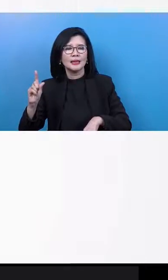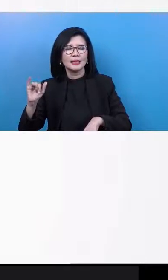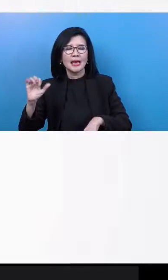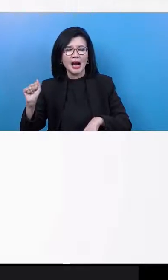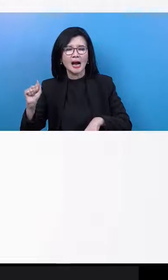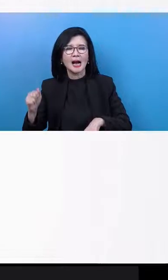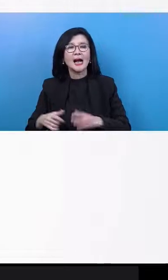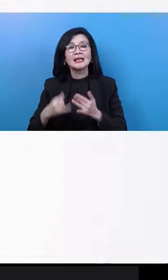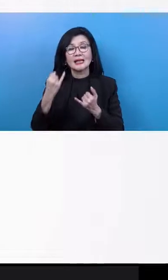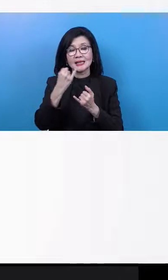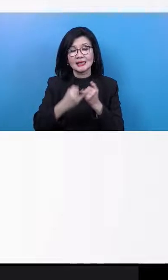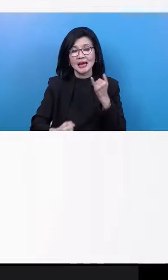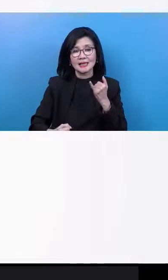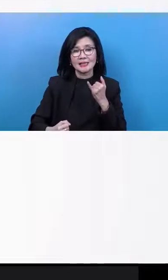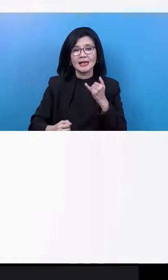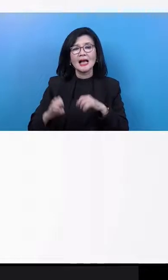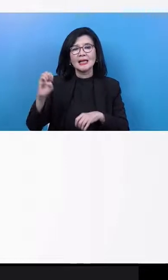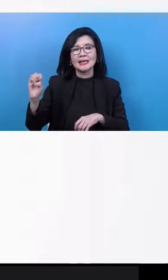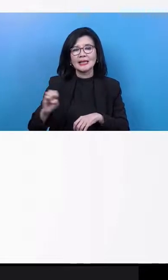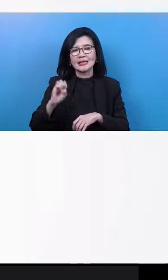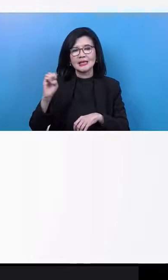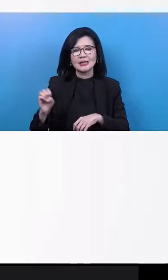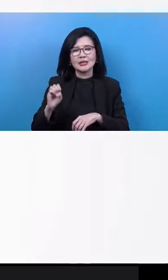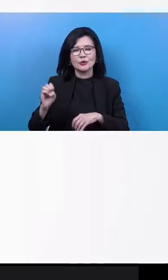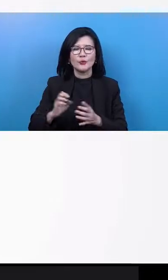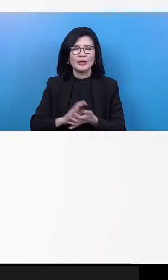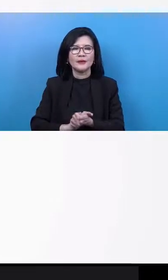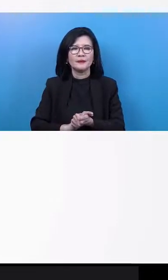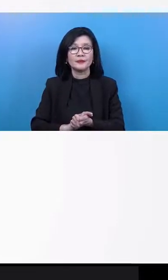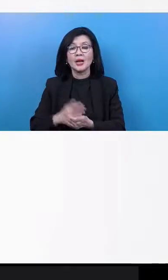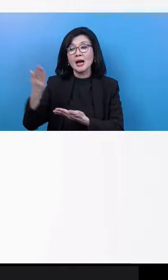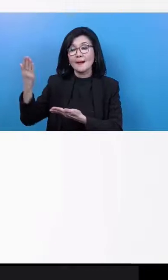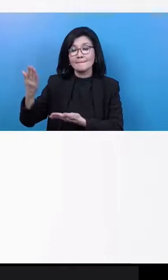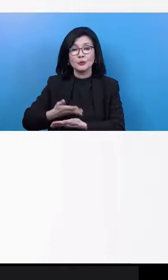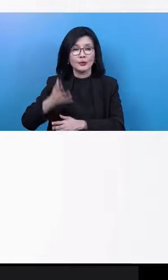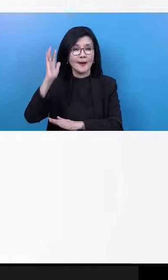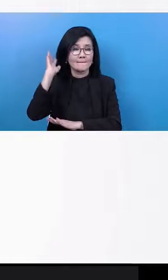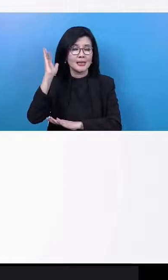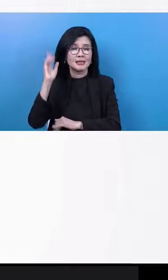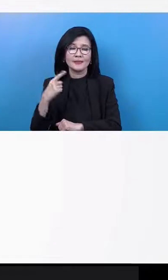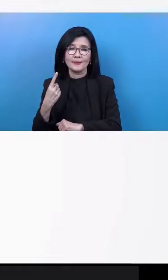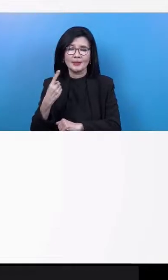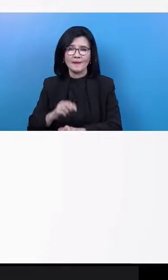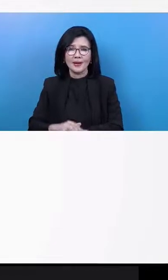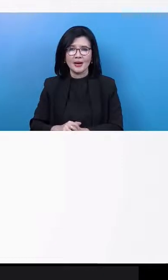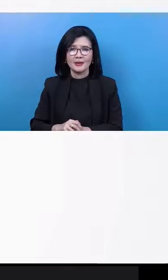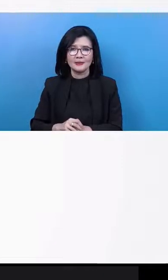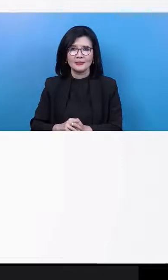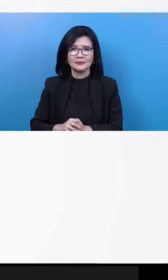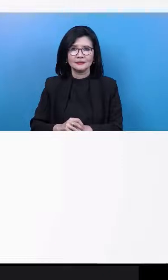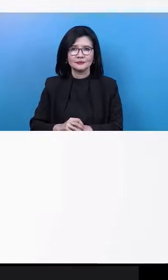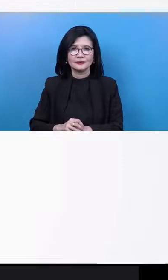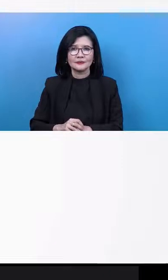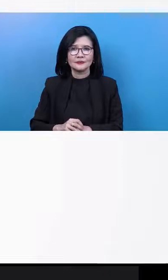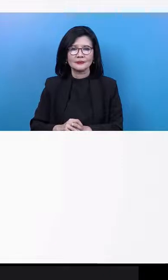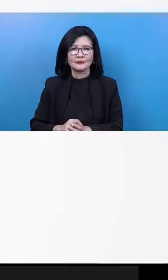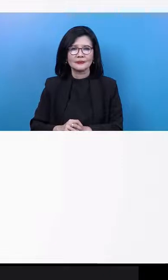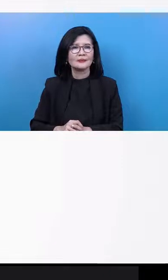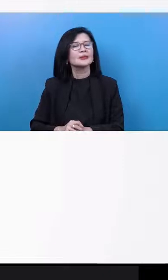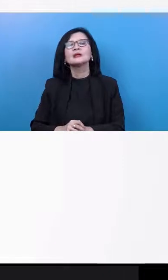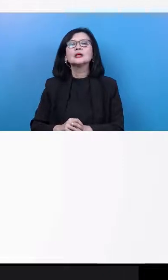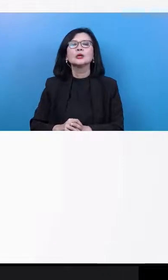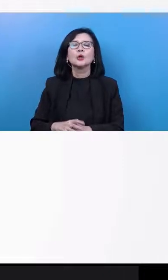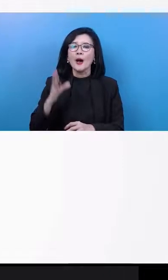So I'd like to now invite our first panelist, Mr. Harsan Nyambe. Mr. Nyambe has about 25 years of experience with national